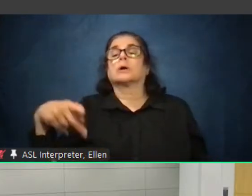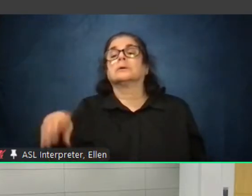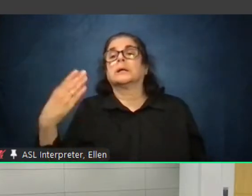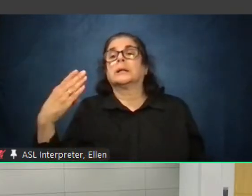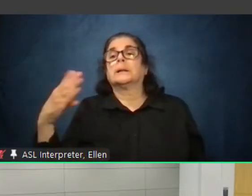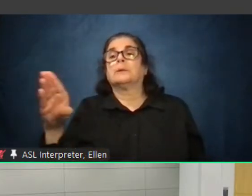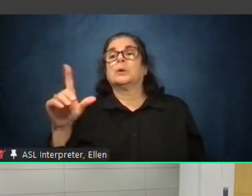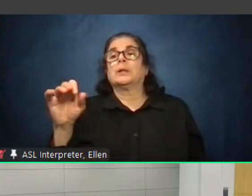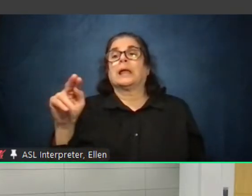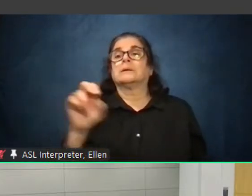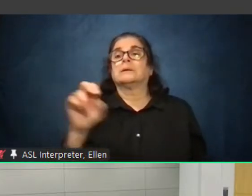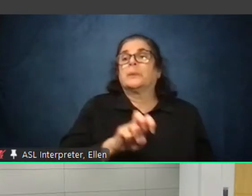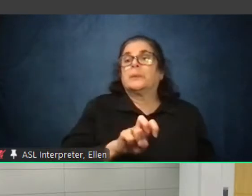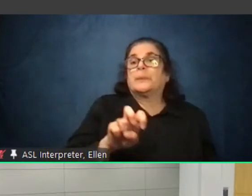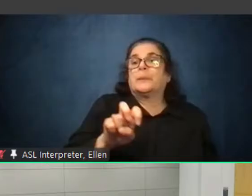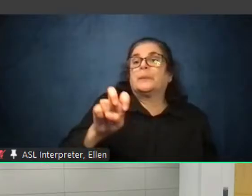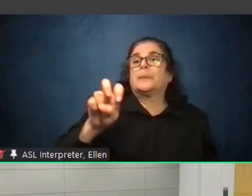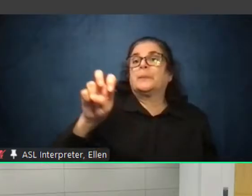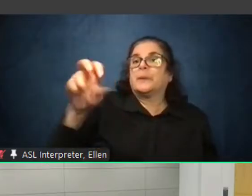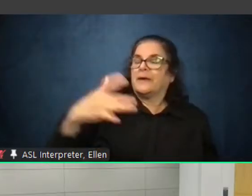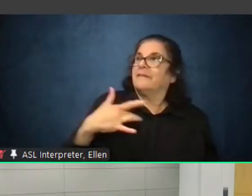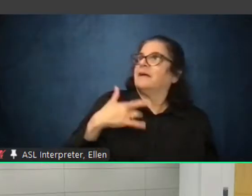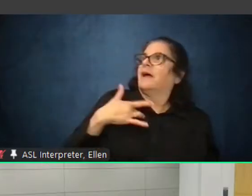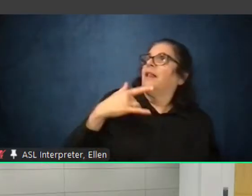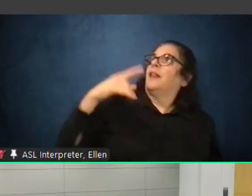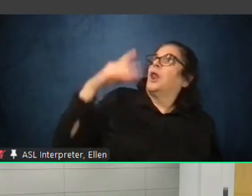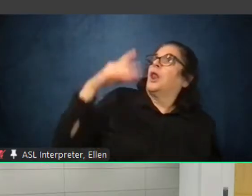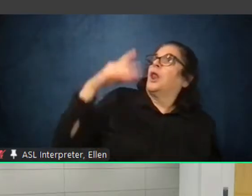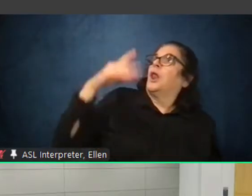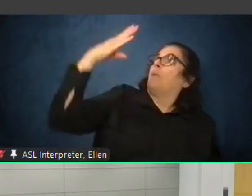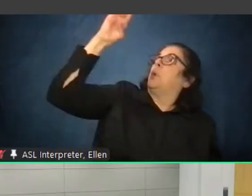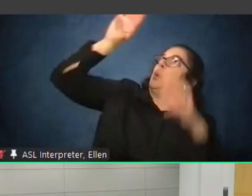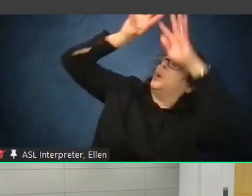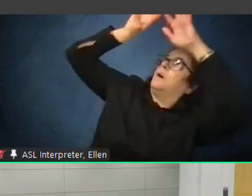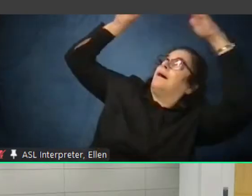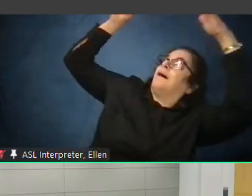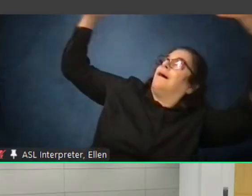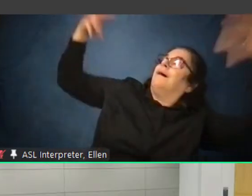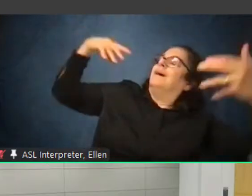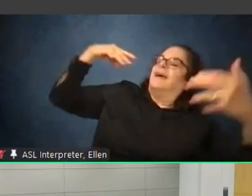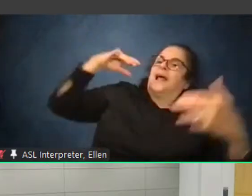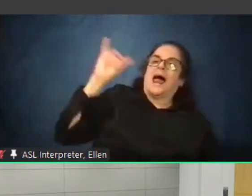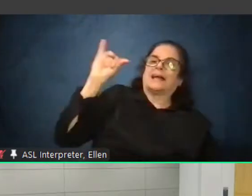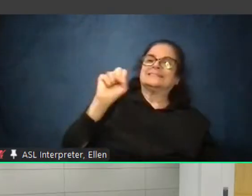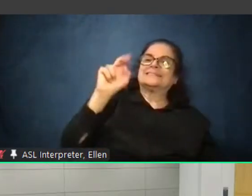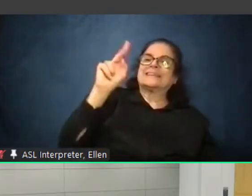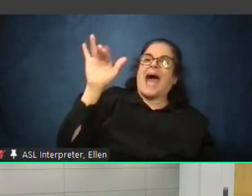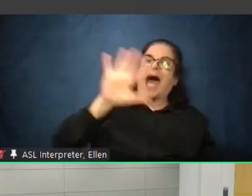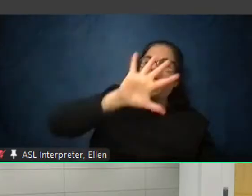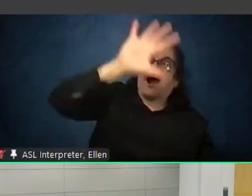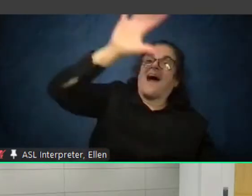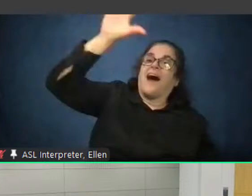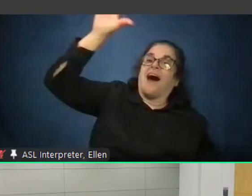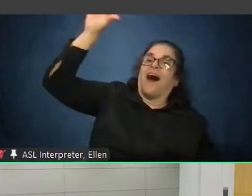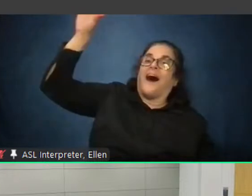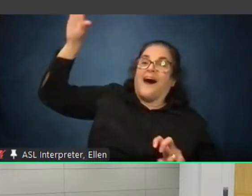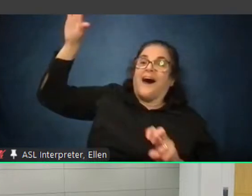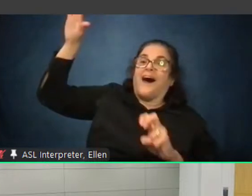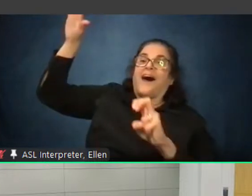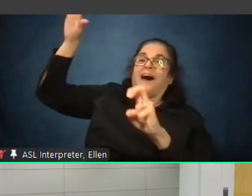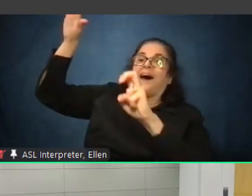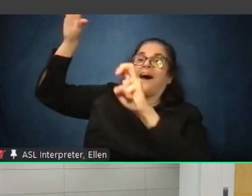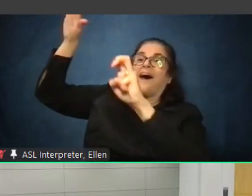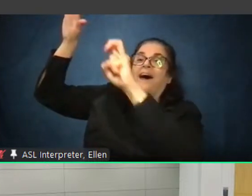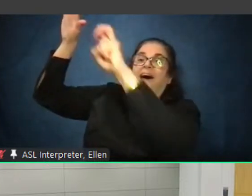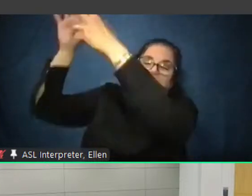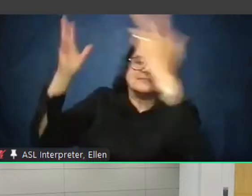sky because you come up and you see the canopy as you're coming up and you see the sky in front of you. I think it's a really cool effect. But they really, I don't think they make